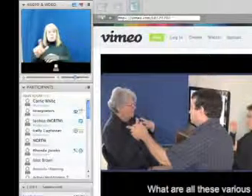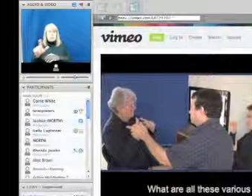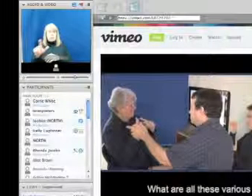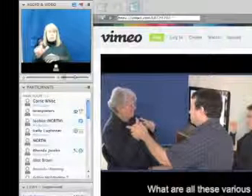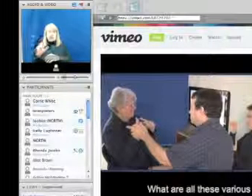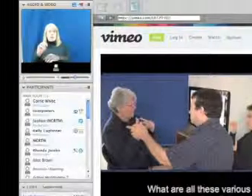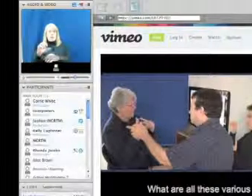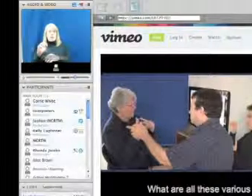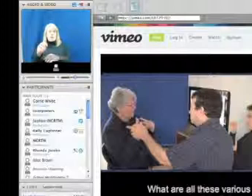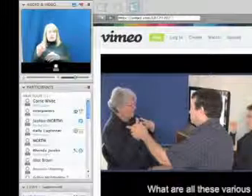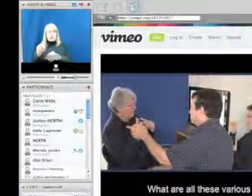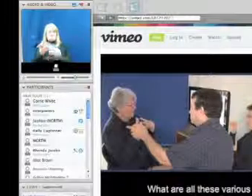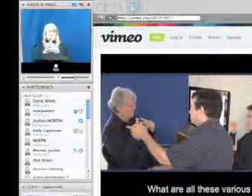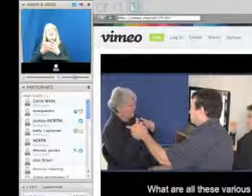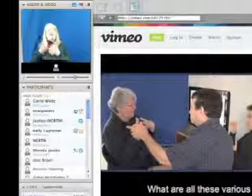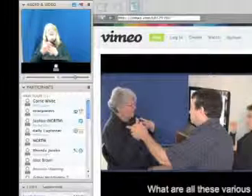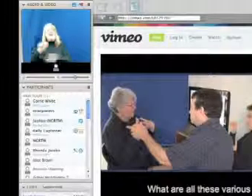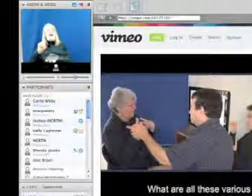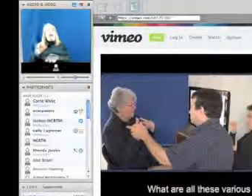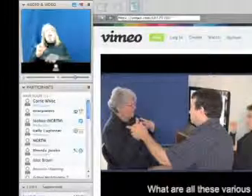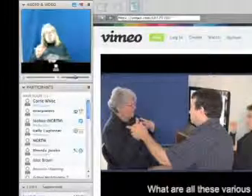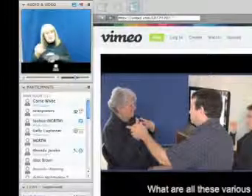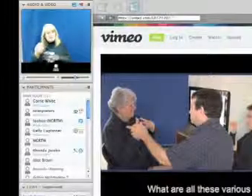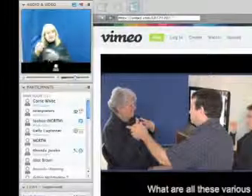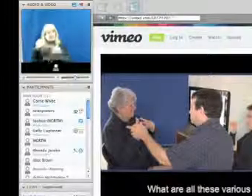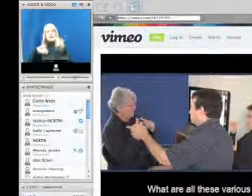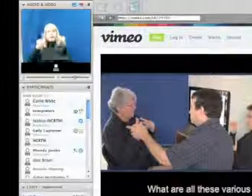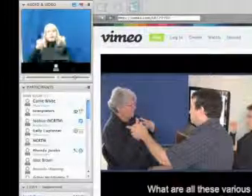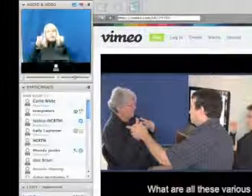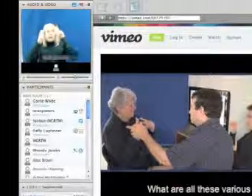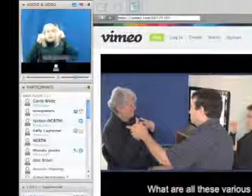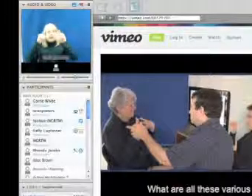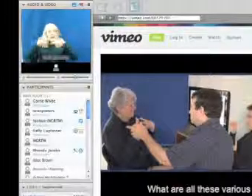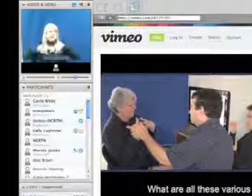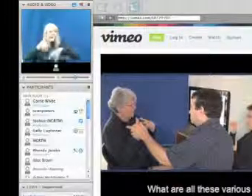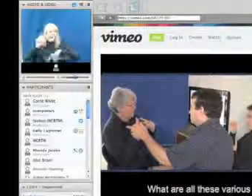or the adjectives were made manual. And